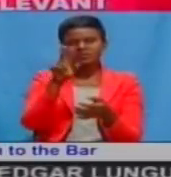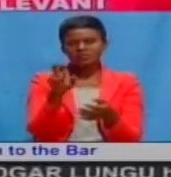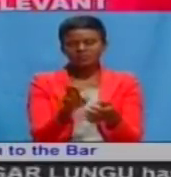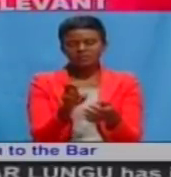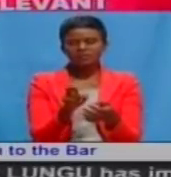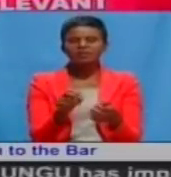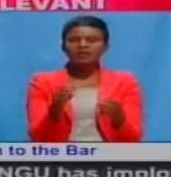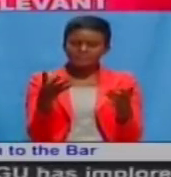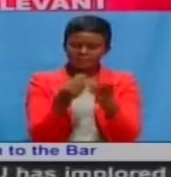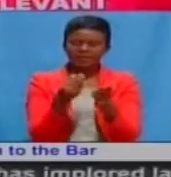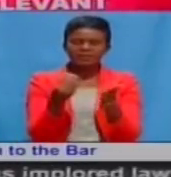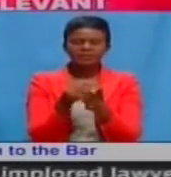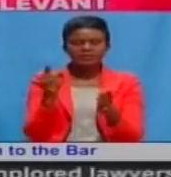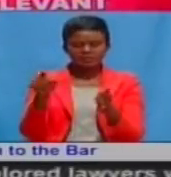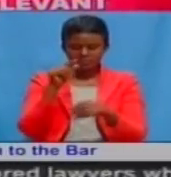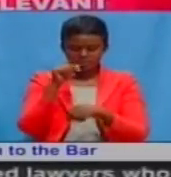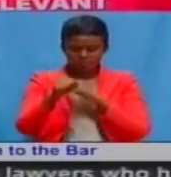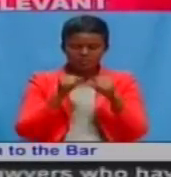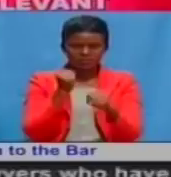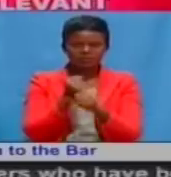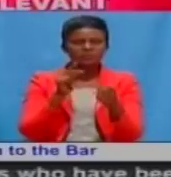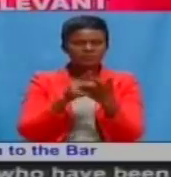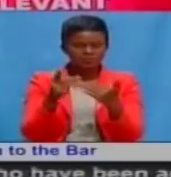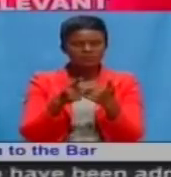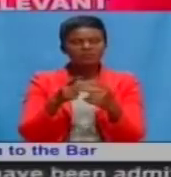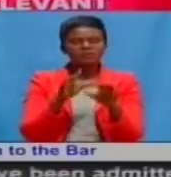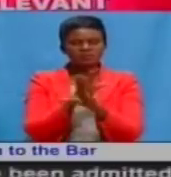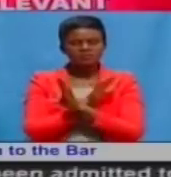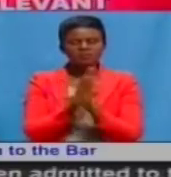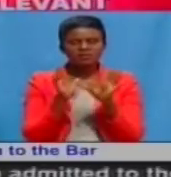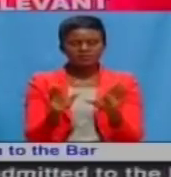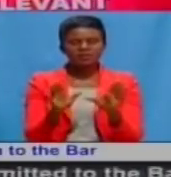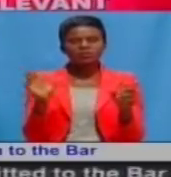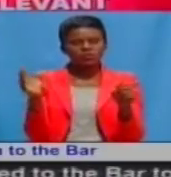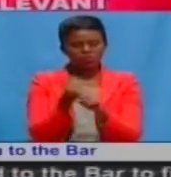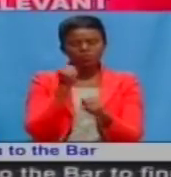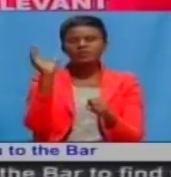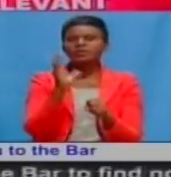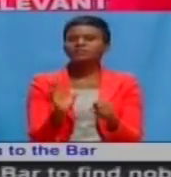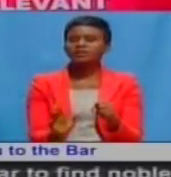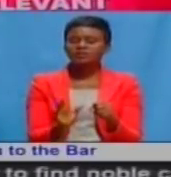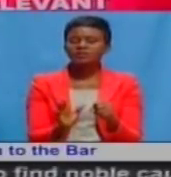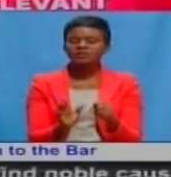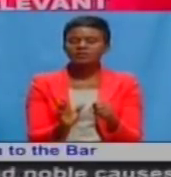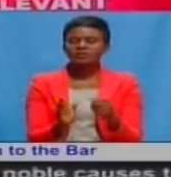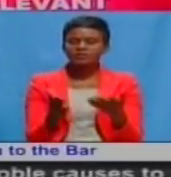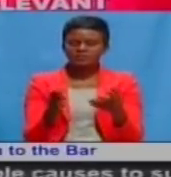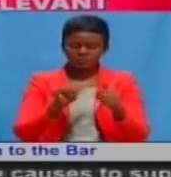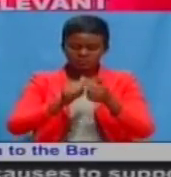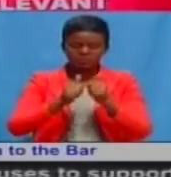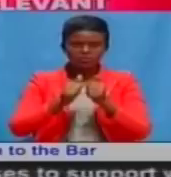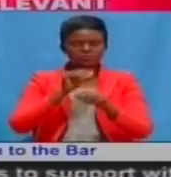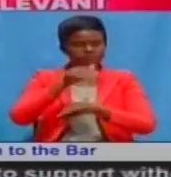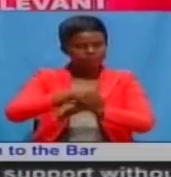$150,000 is the prize money for this year's event, which no Zambian has ever won. And that will do for the sports